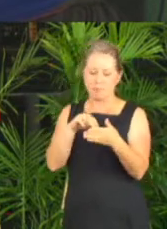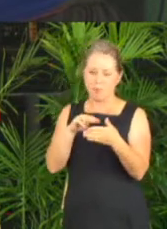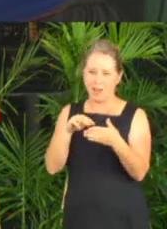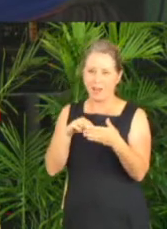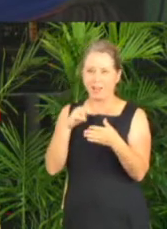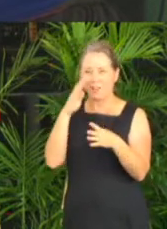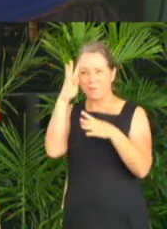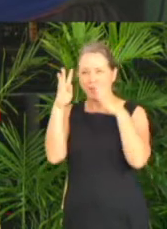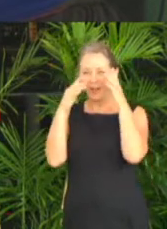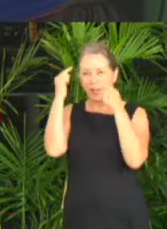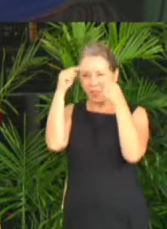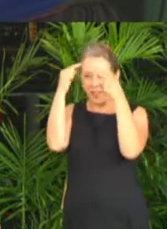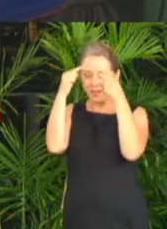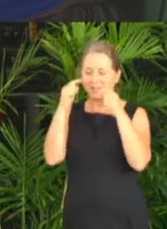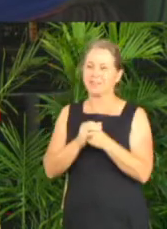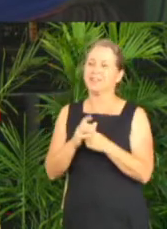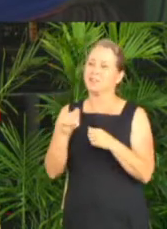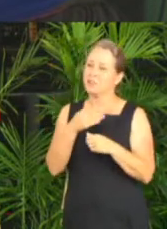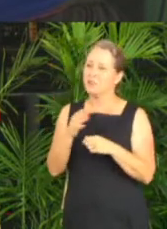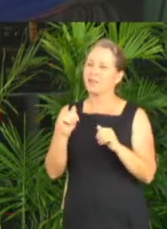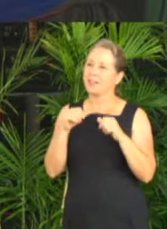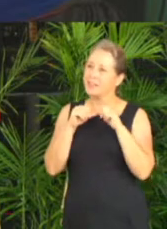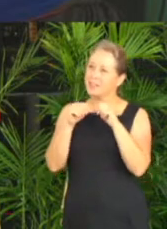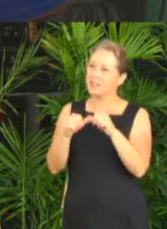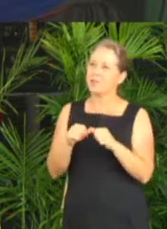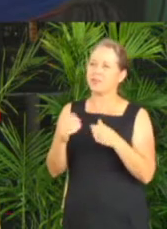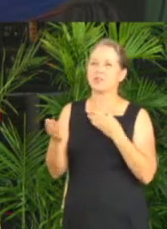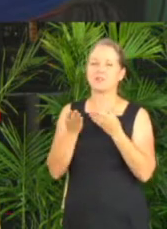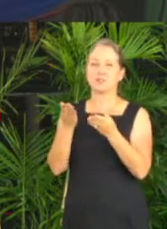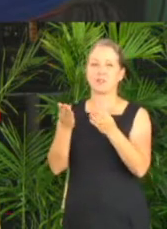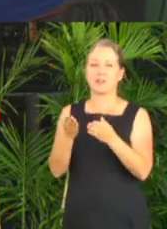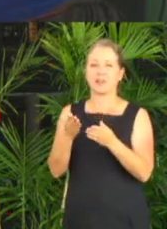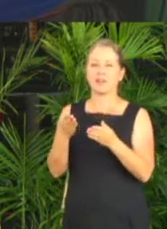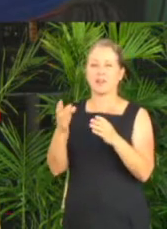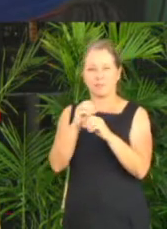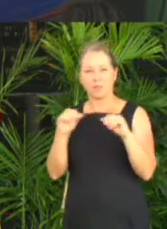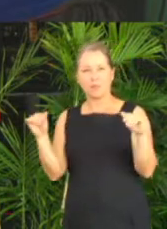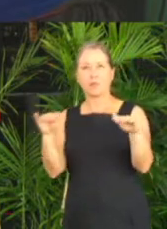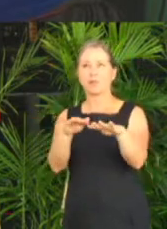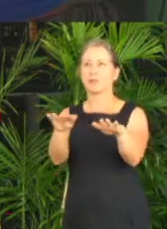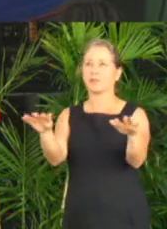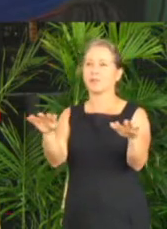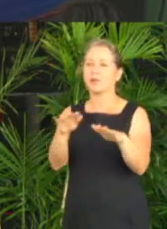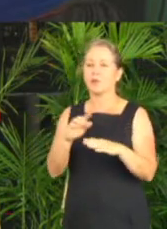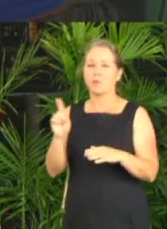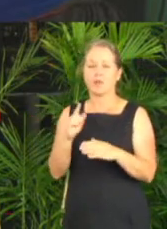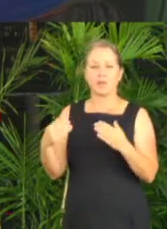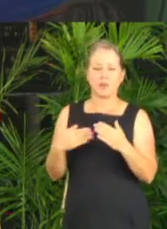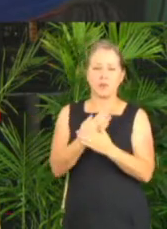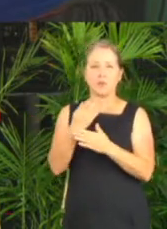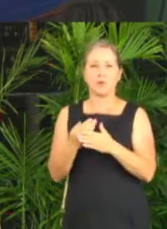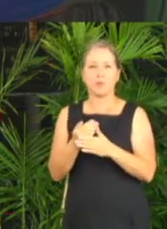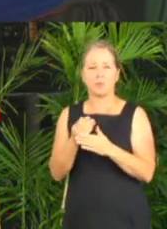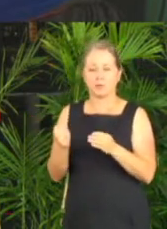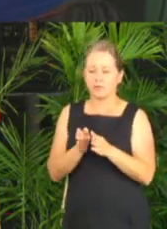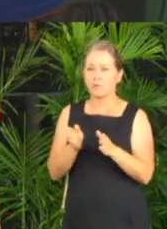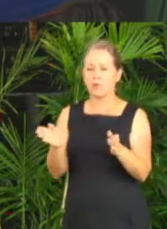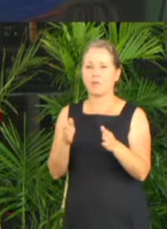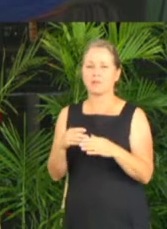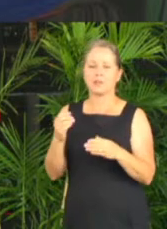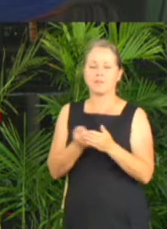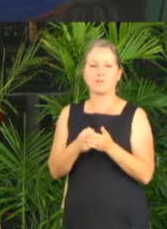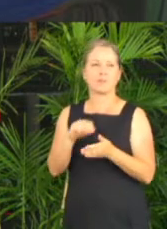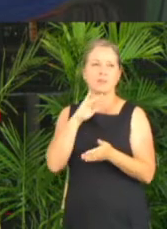and creative thinking, so that you continue as a servant of the frontier, where the new will draw its enrichment for the